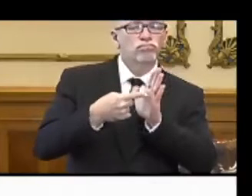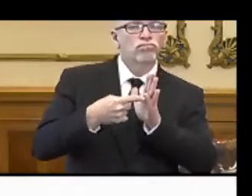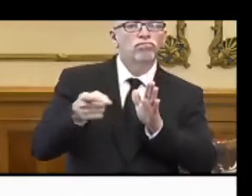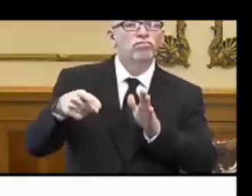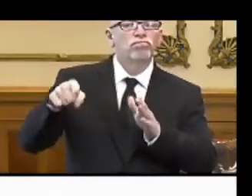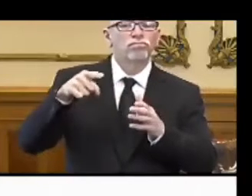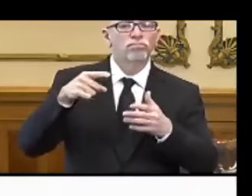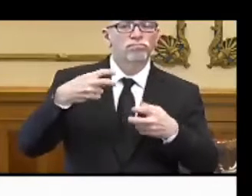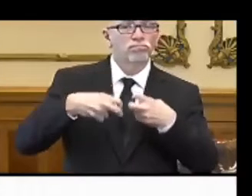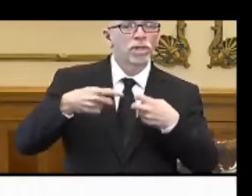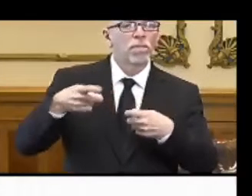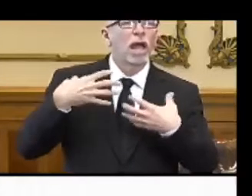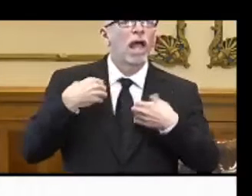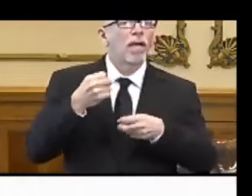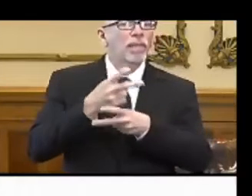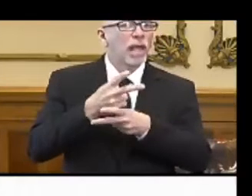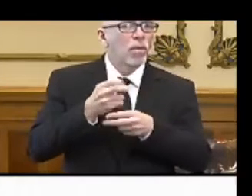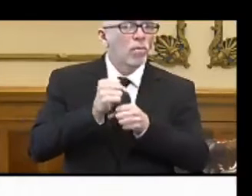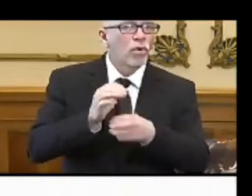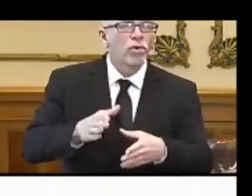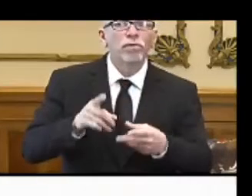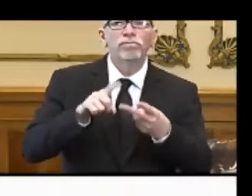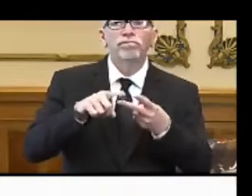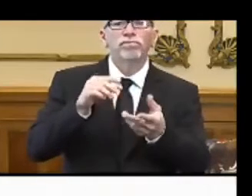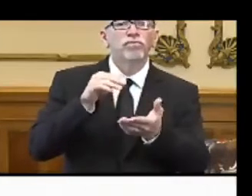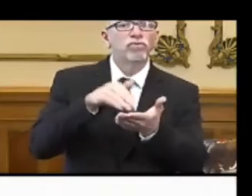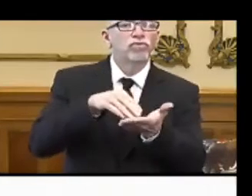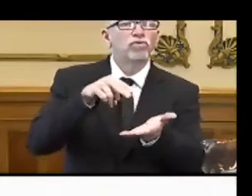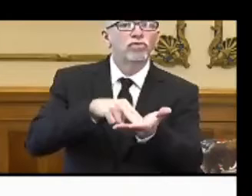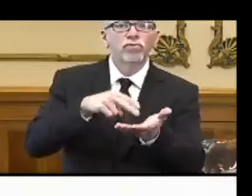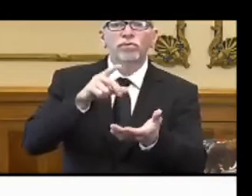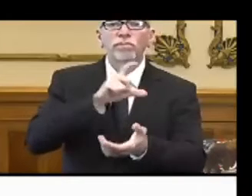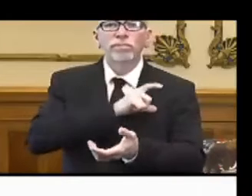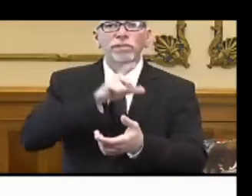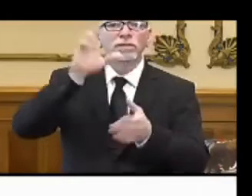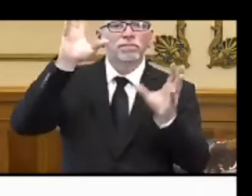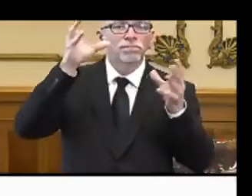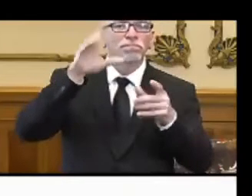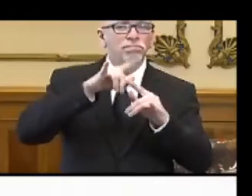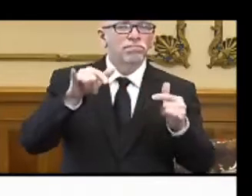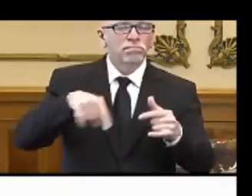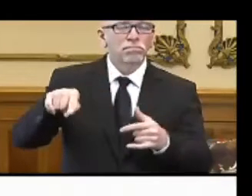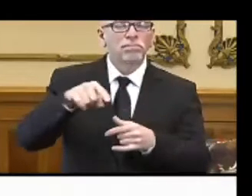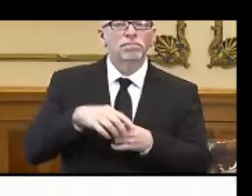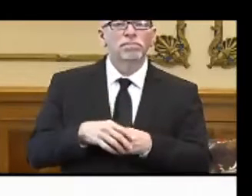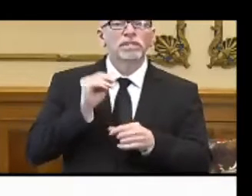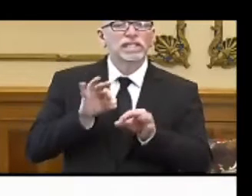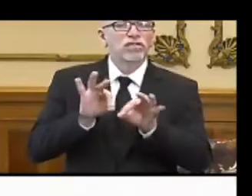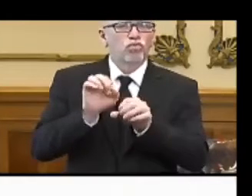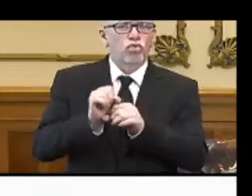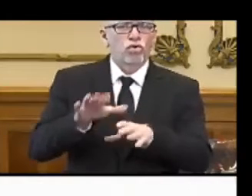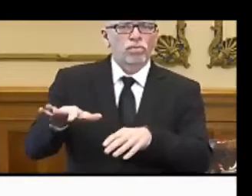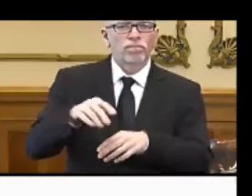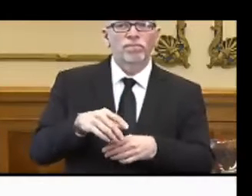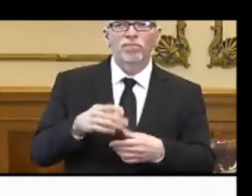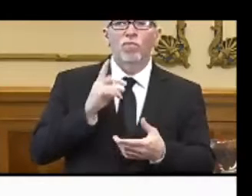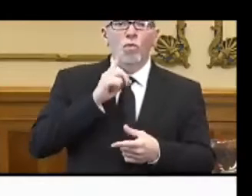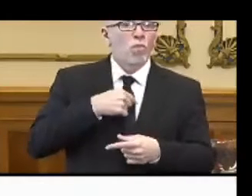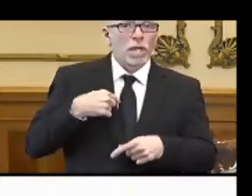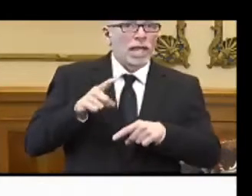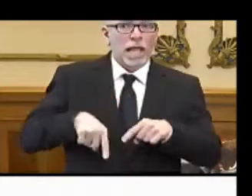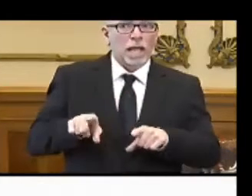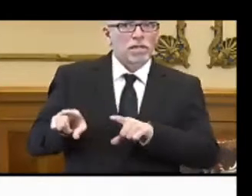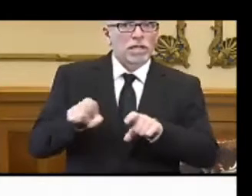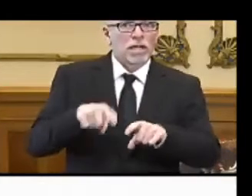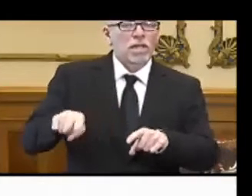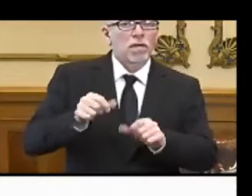healthcare workers, first responders, and essential workers. These efforts would not be possible without the incredible help